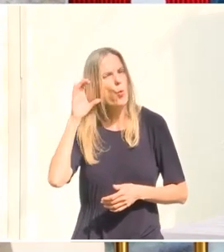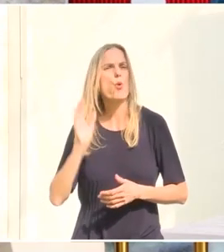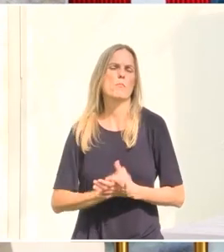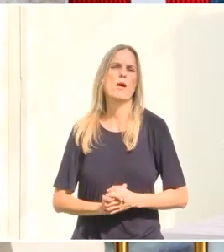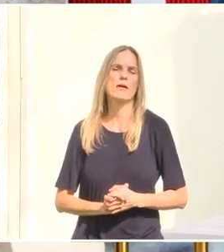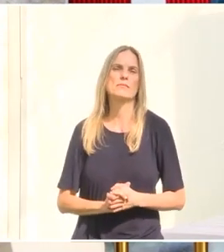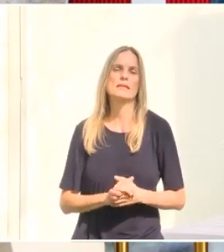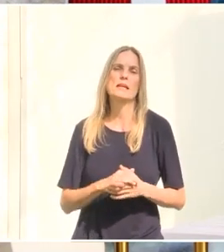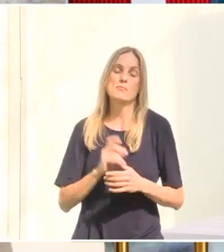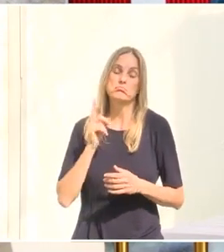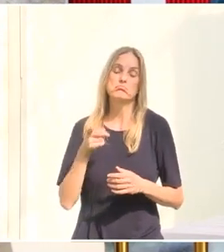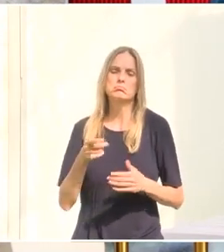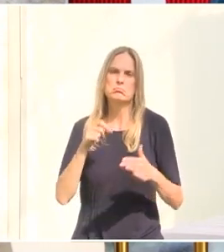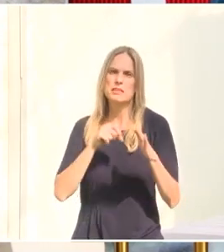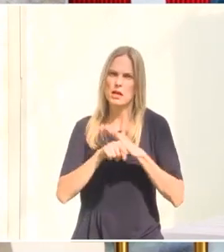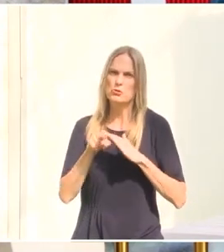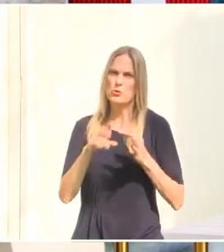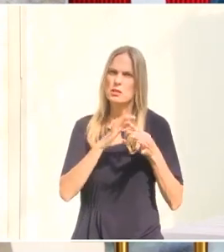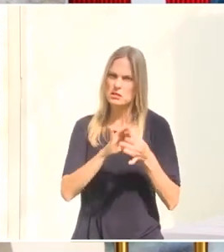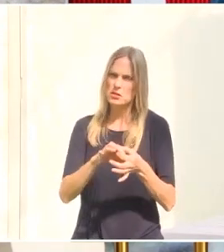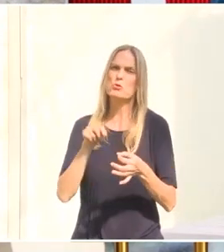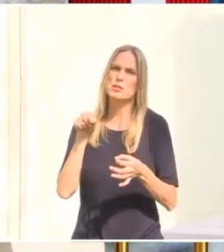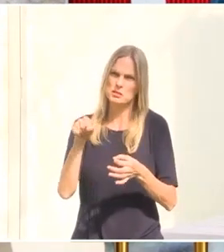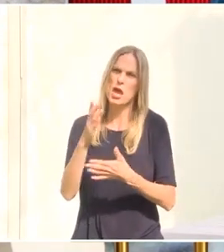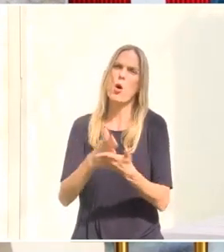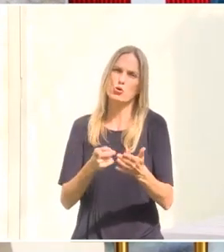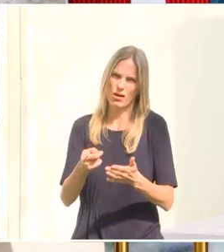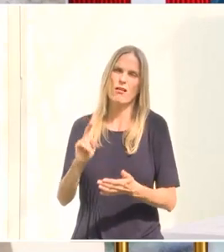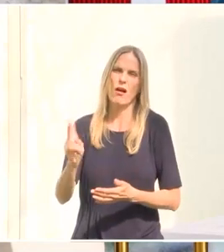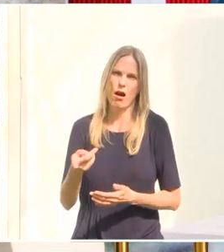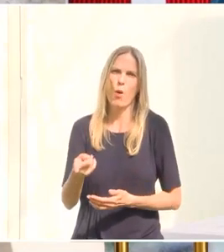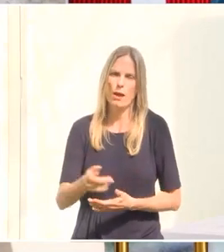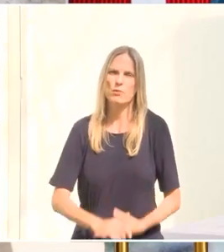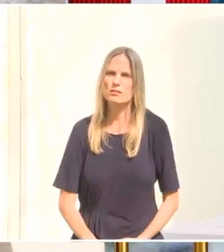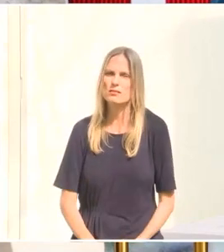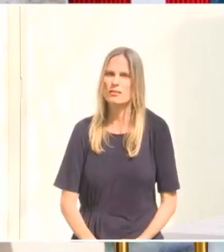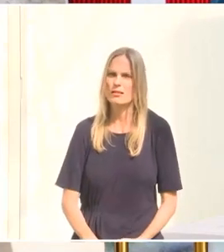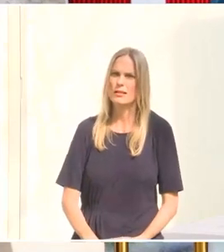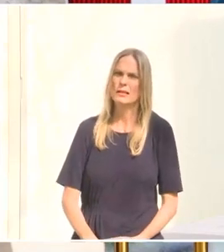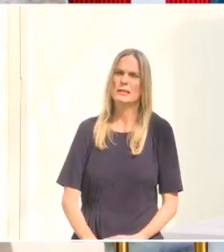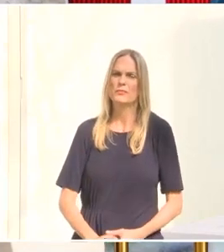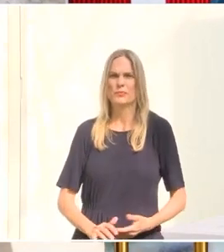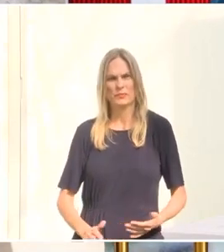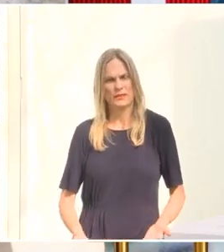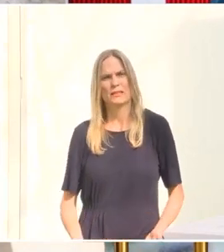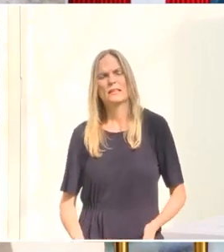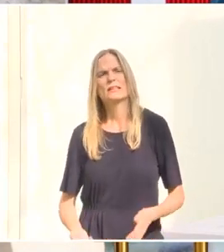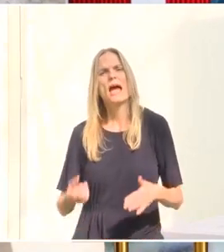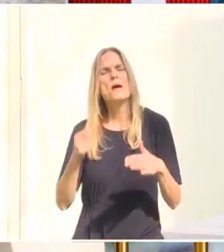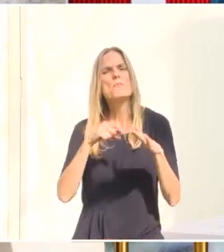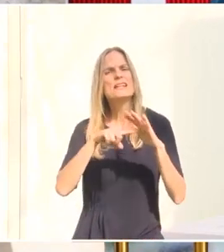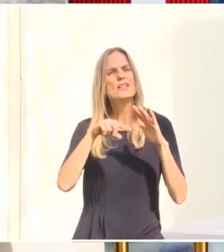that element as well, that, you know, that it's law abiding, that you migrate according to migration